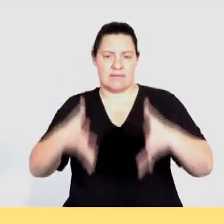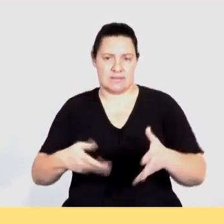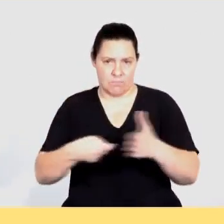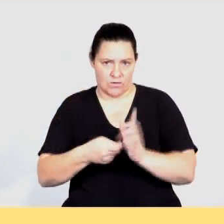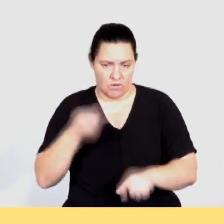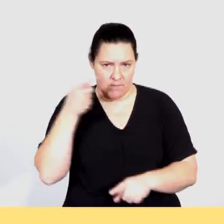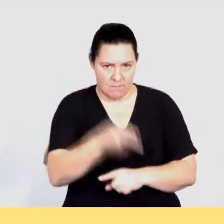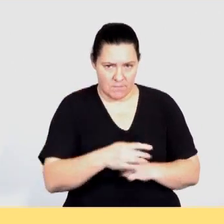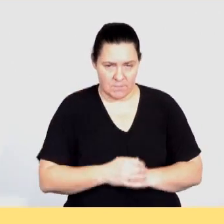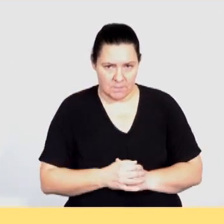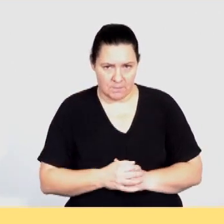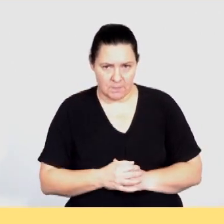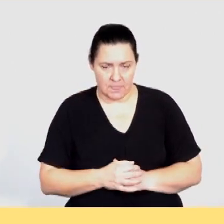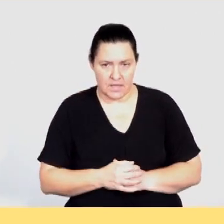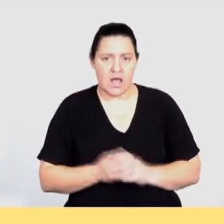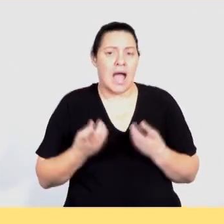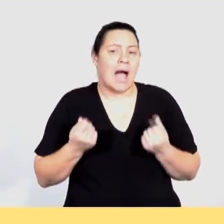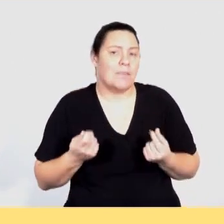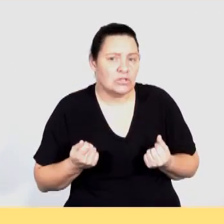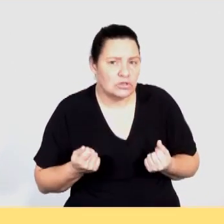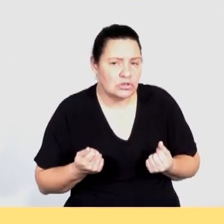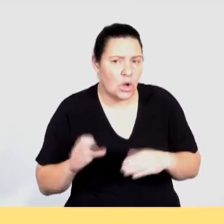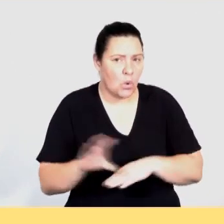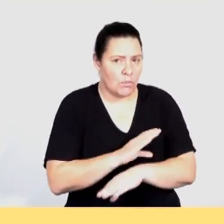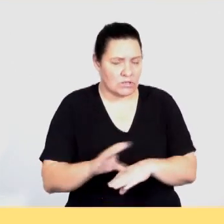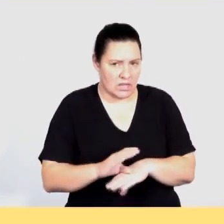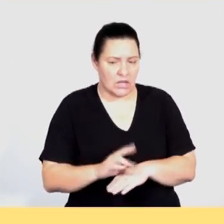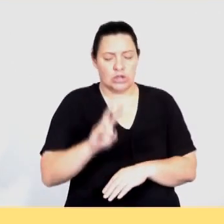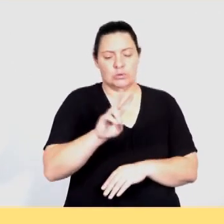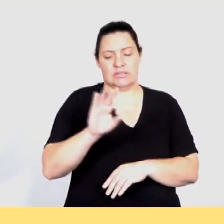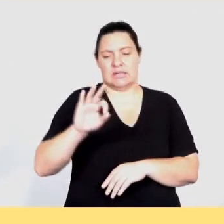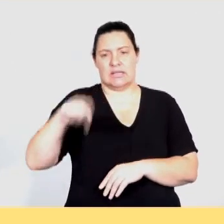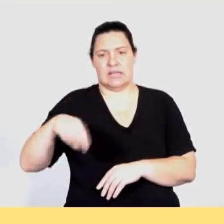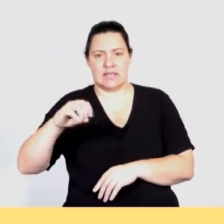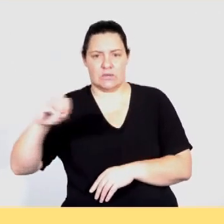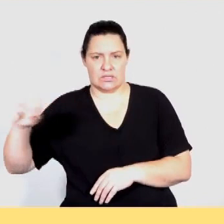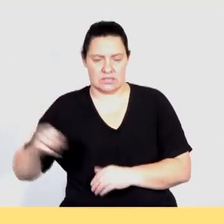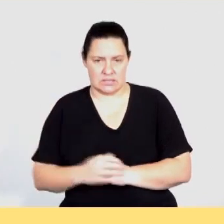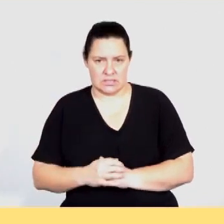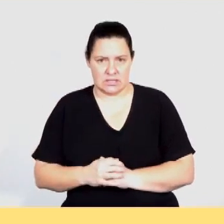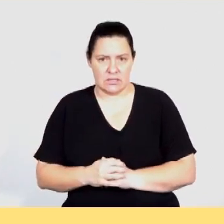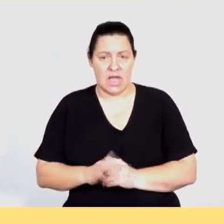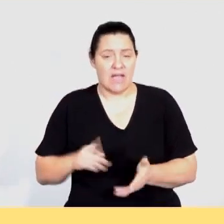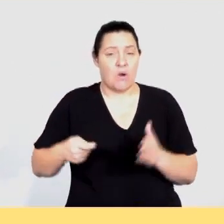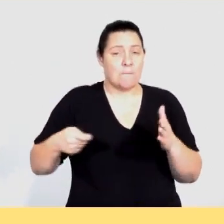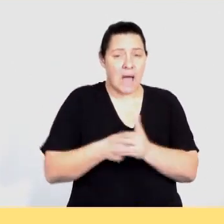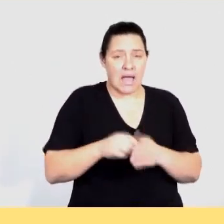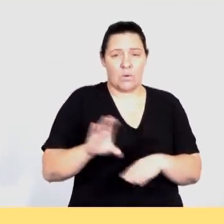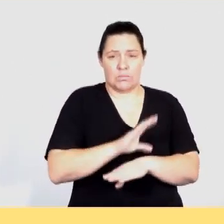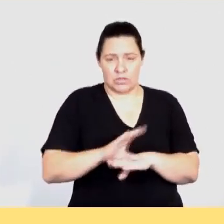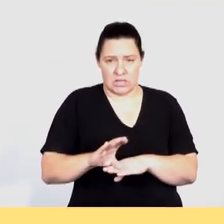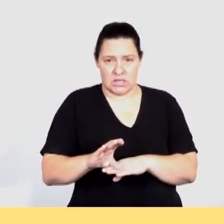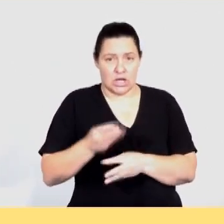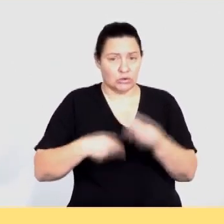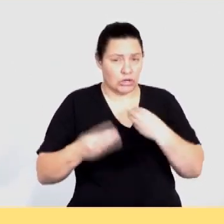JHB Traders. How much was the computer for? 23,000. So if we bought